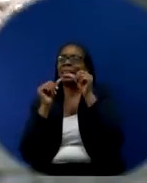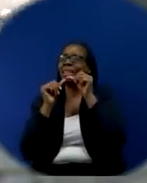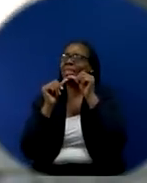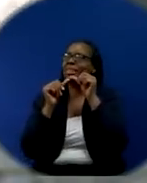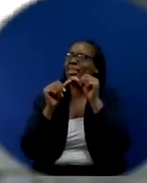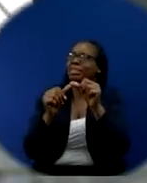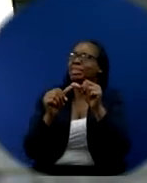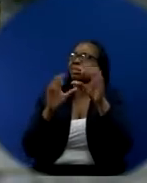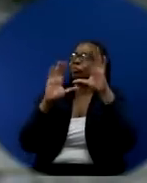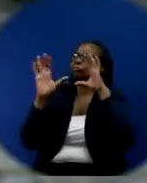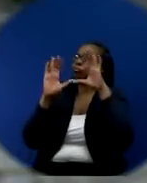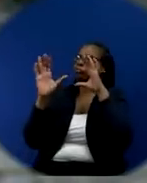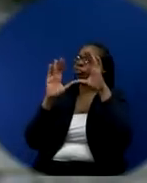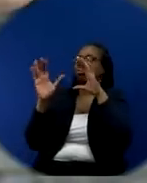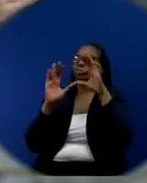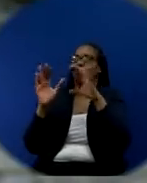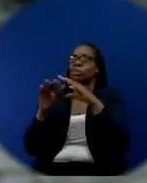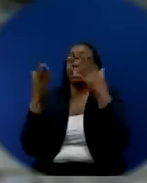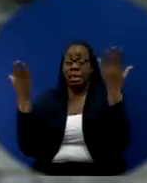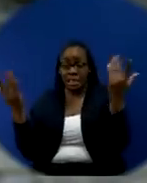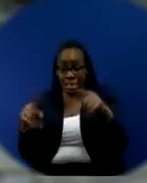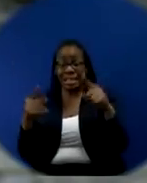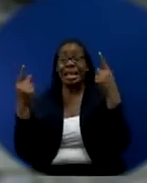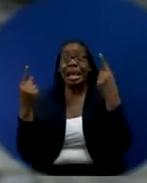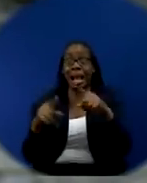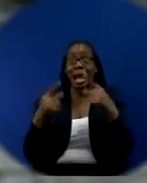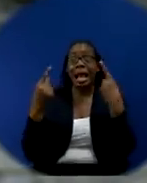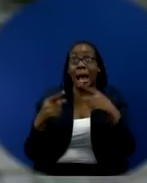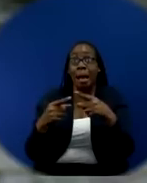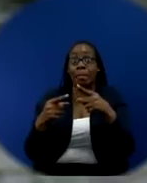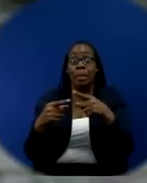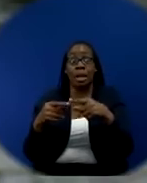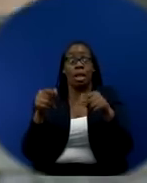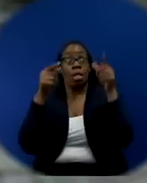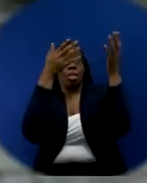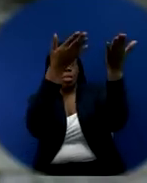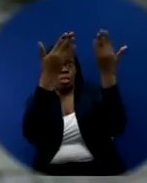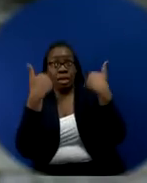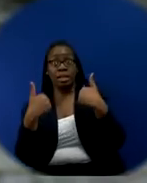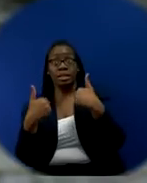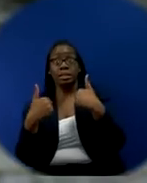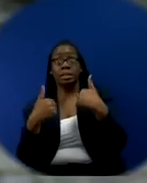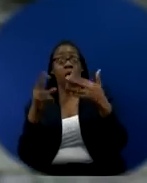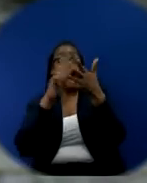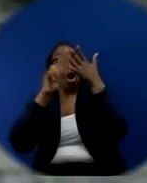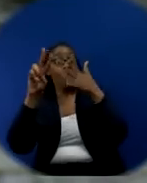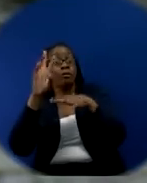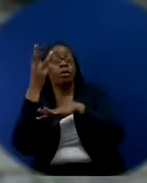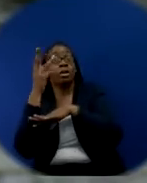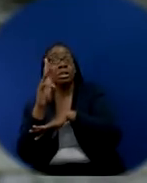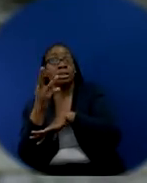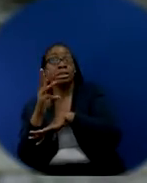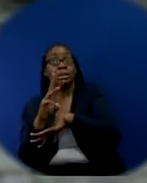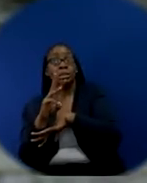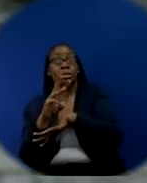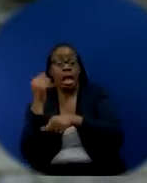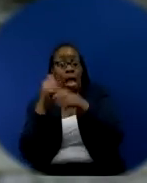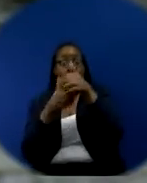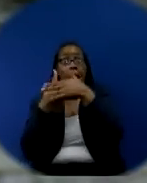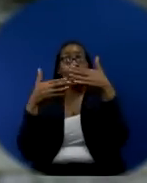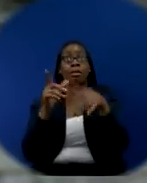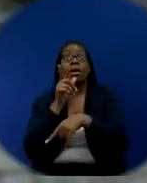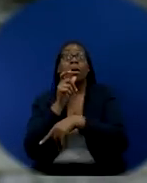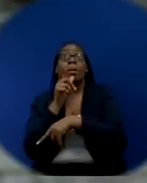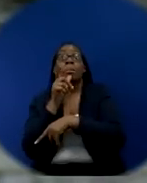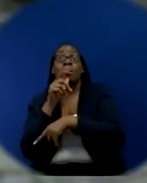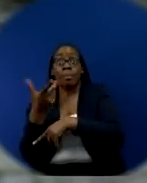This is what was supposed to happen, and these invitations go out. Verse 16, let us know that everybody who needed to